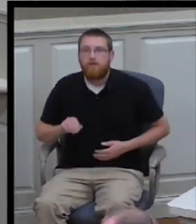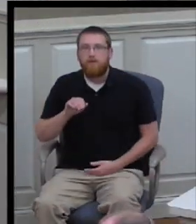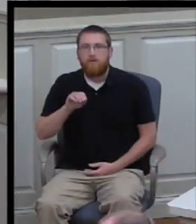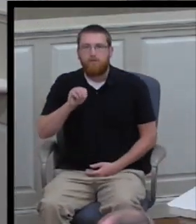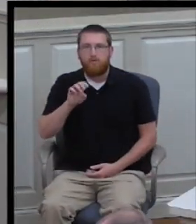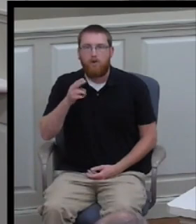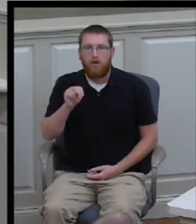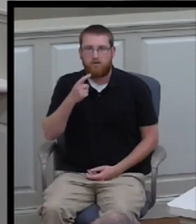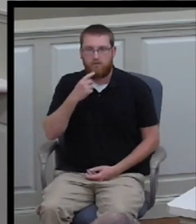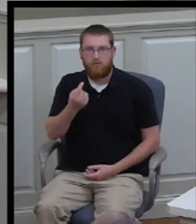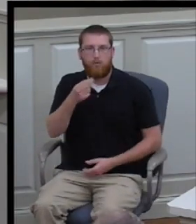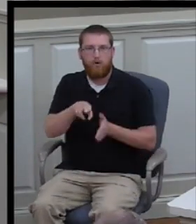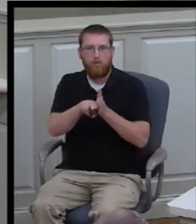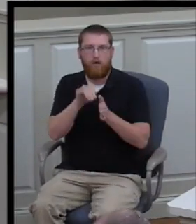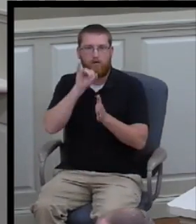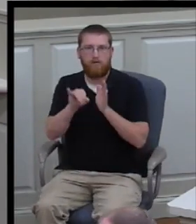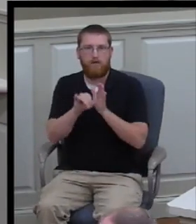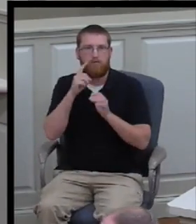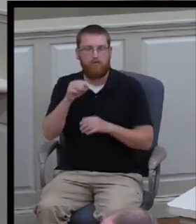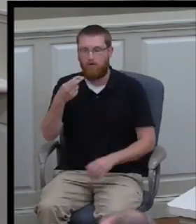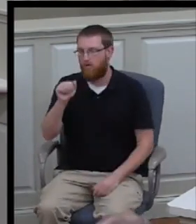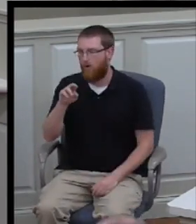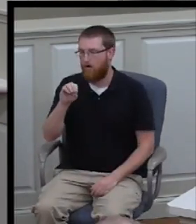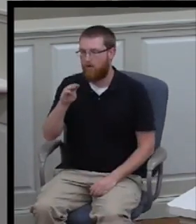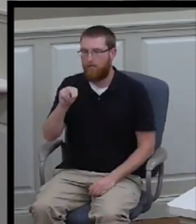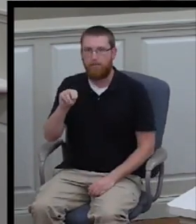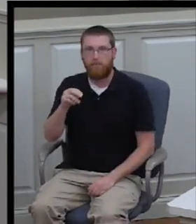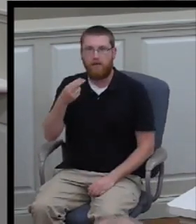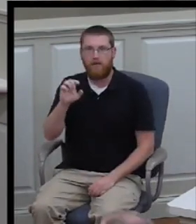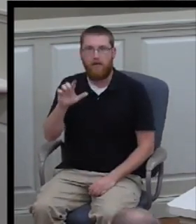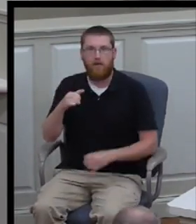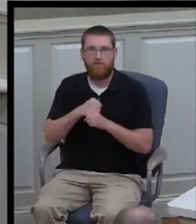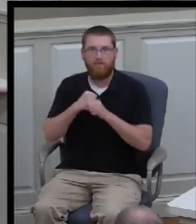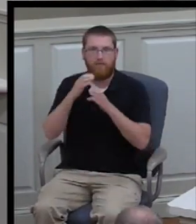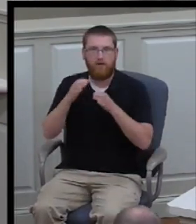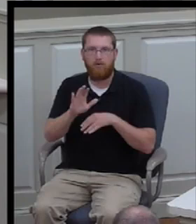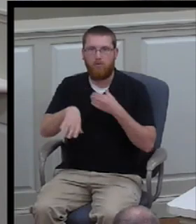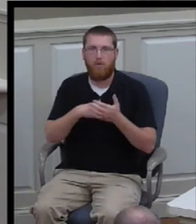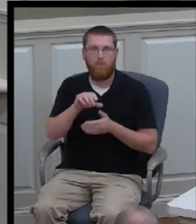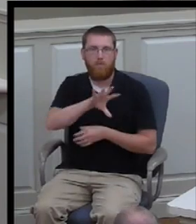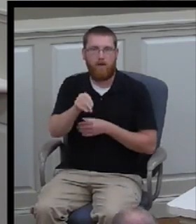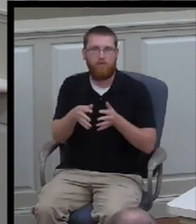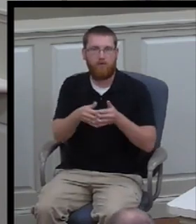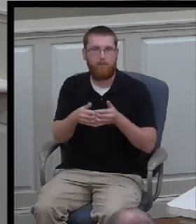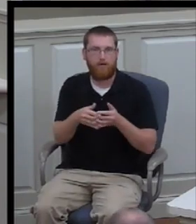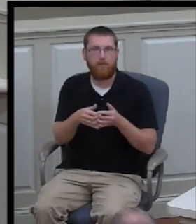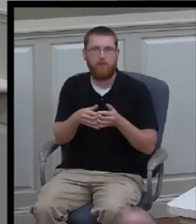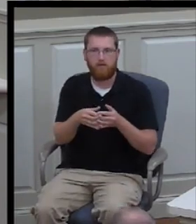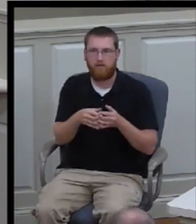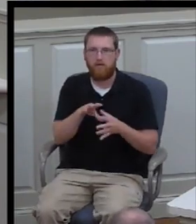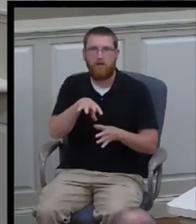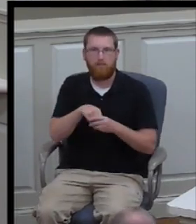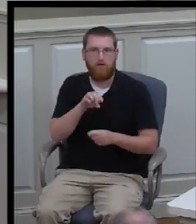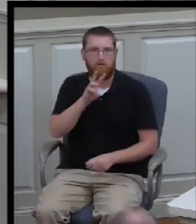Hellfighters. Of the what? Harlem Hellfighters, all African American division